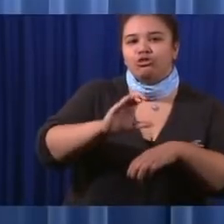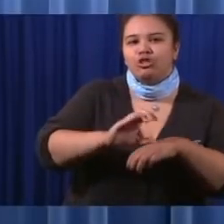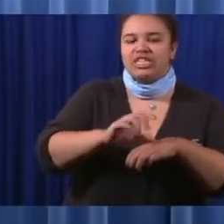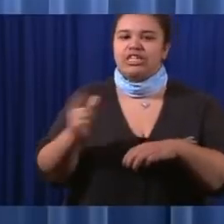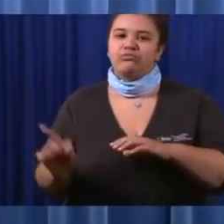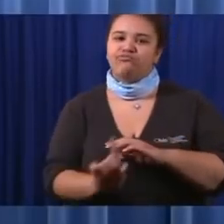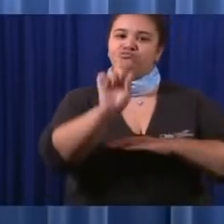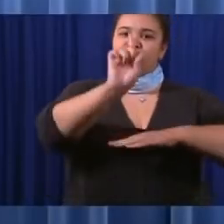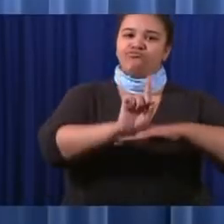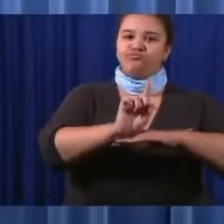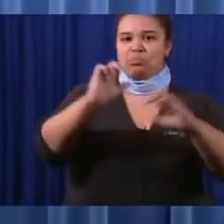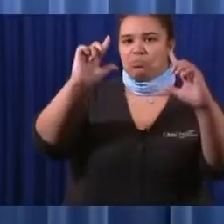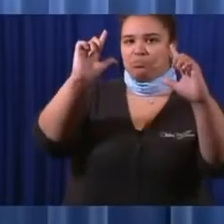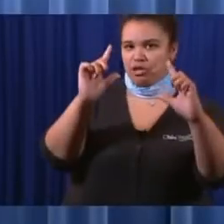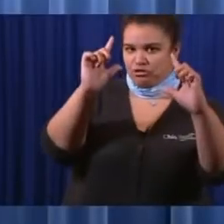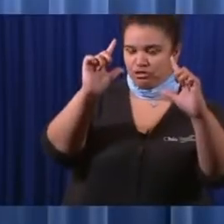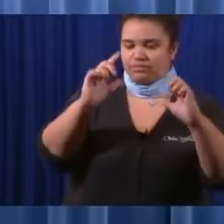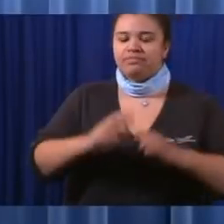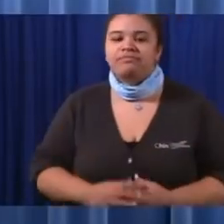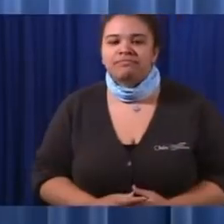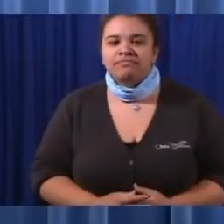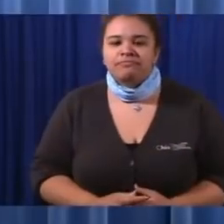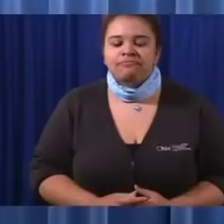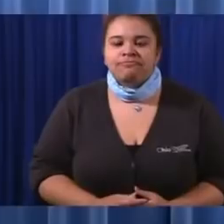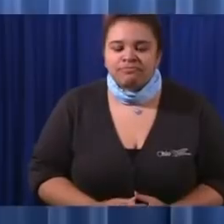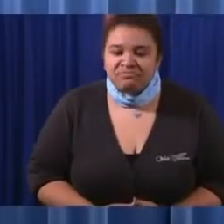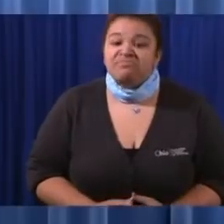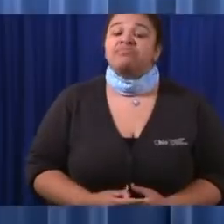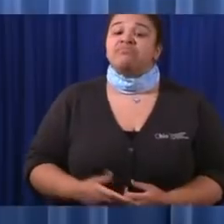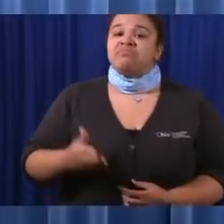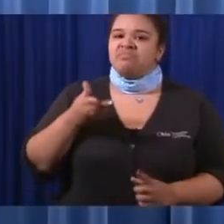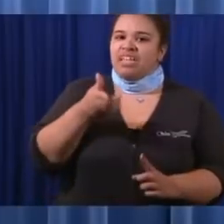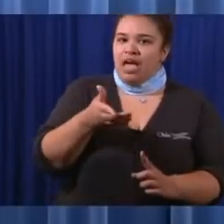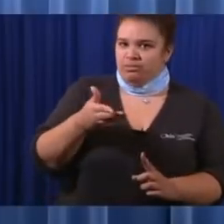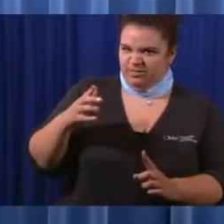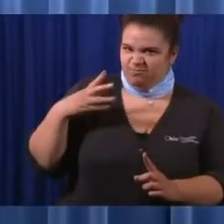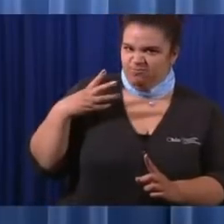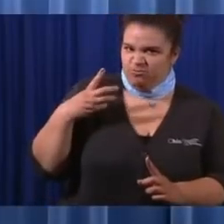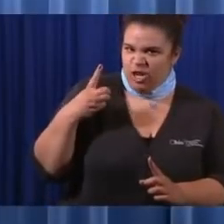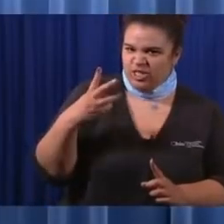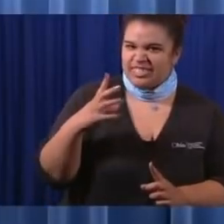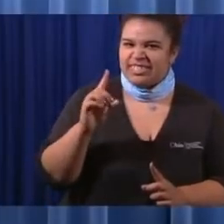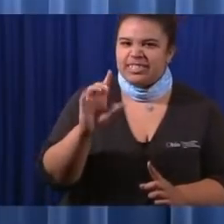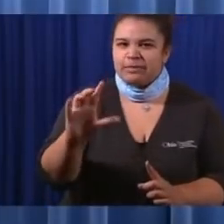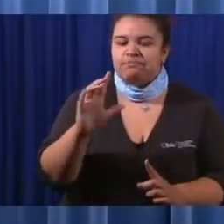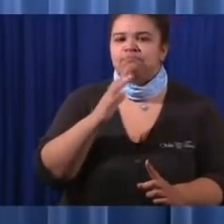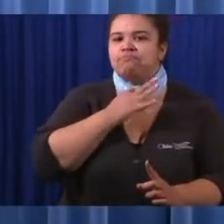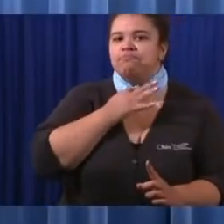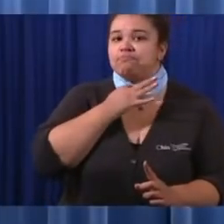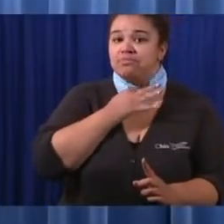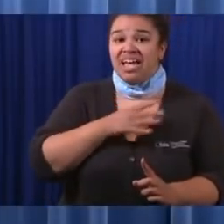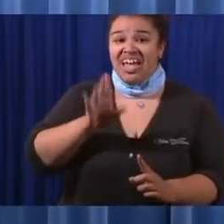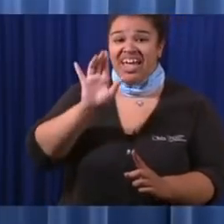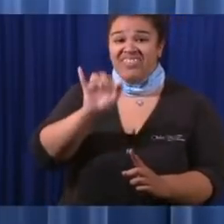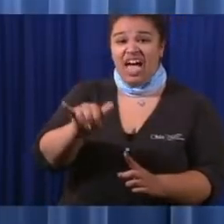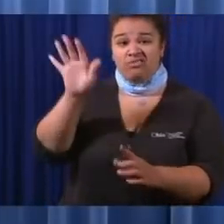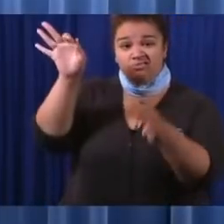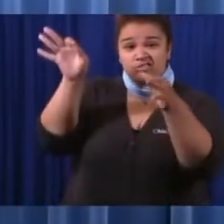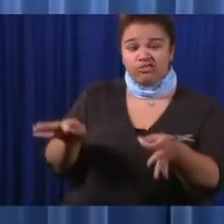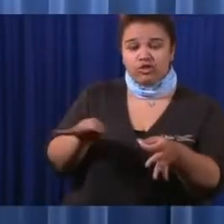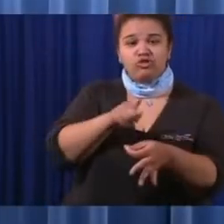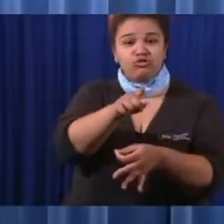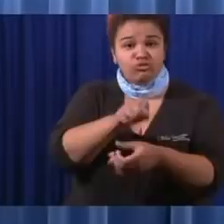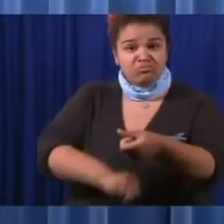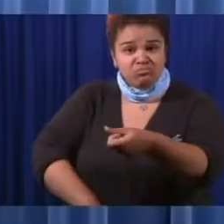and the Episcopal and Catholic bishops of D.C. Do you approve or disapprove of Trump's actions, and do you